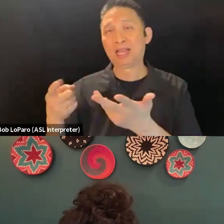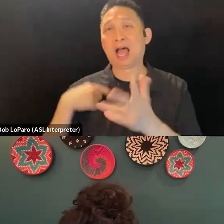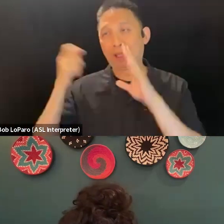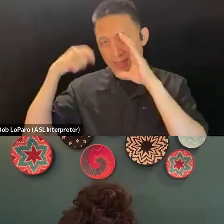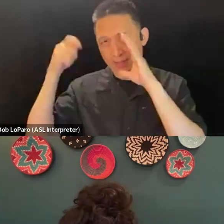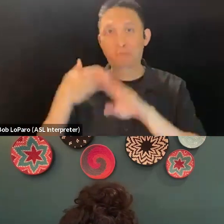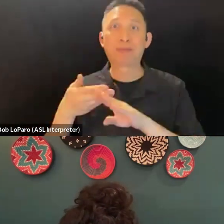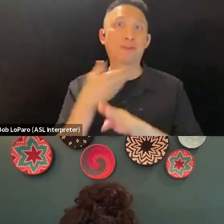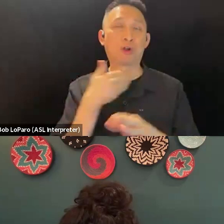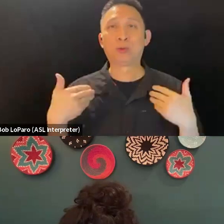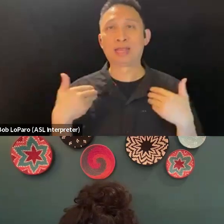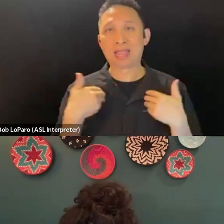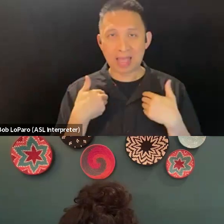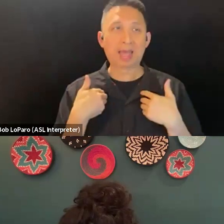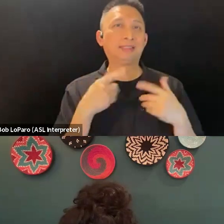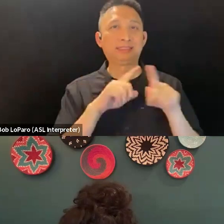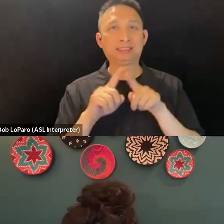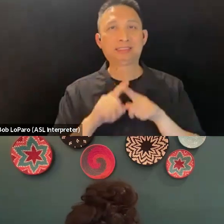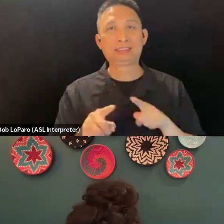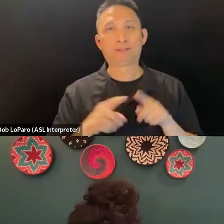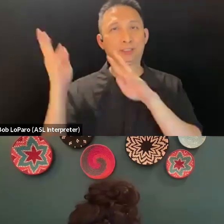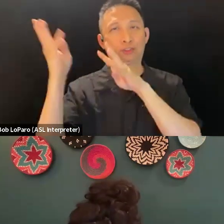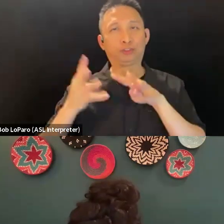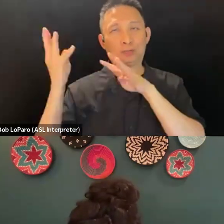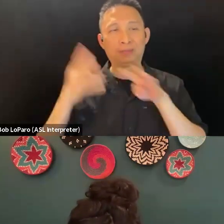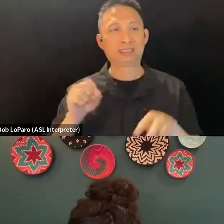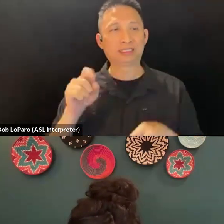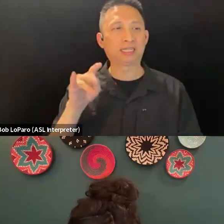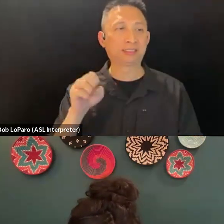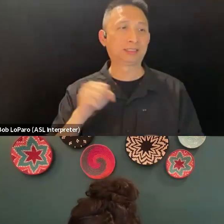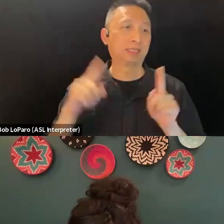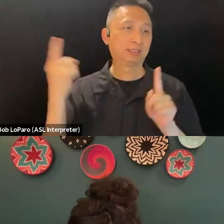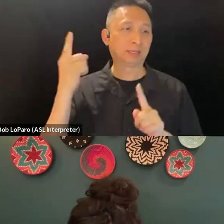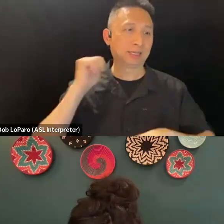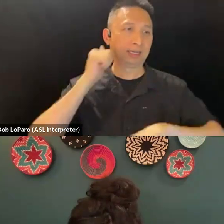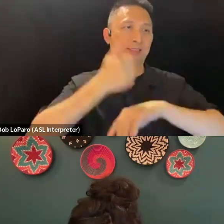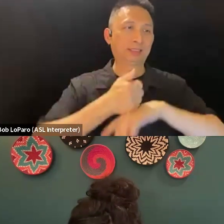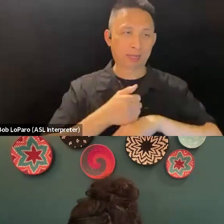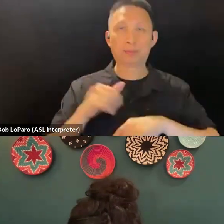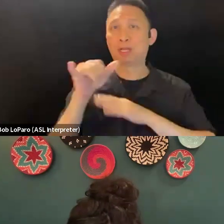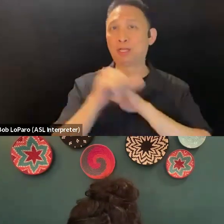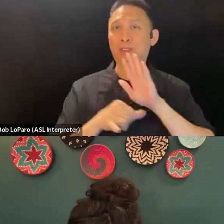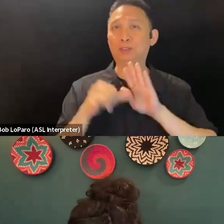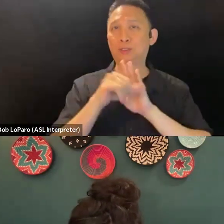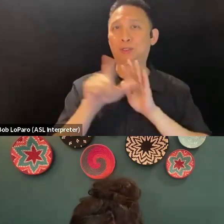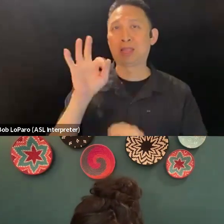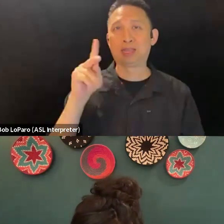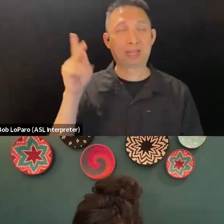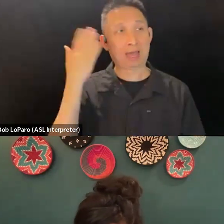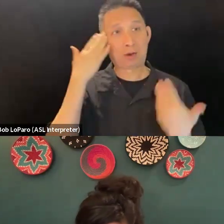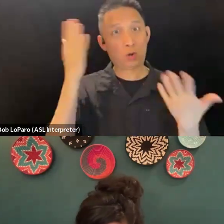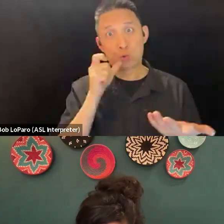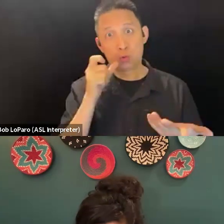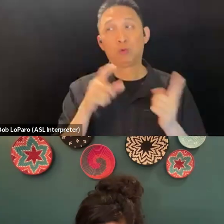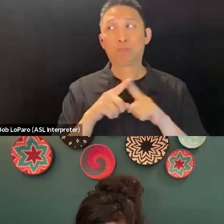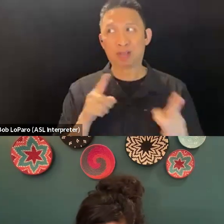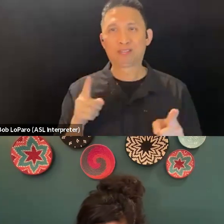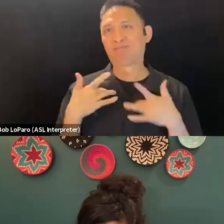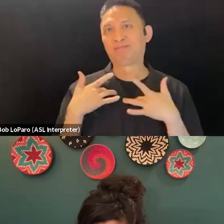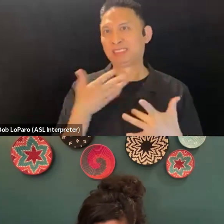social optic, whereas a lot of the other films, like say of our European counterparts, I would say that they were, a film